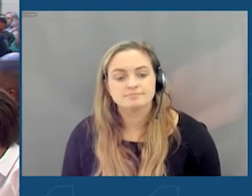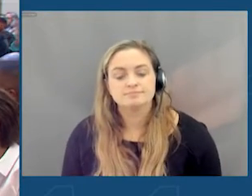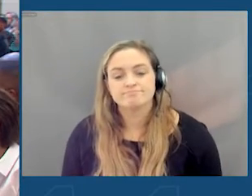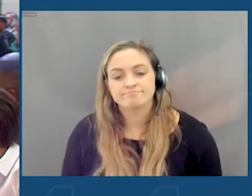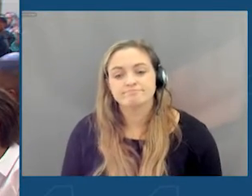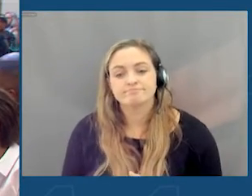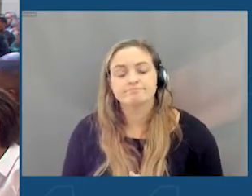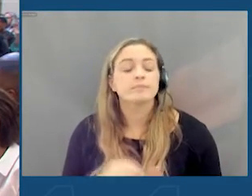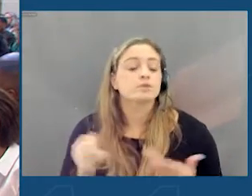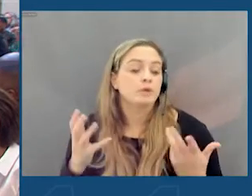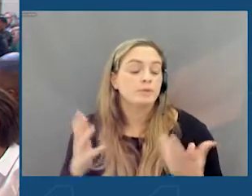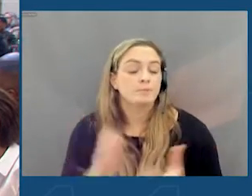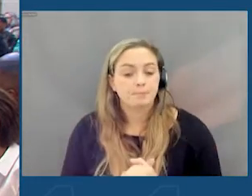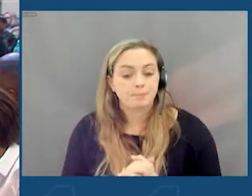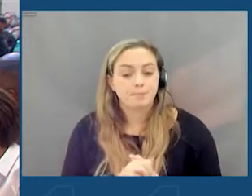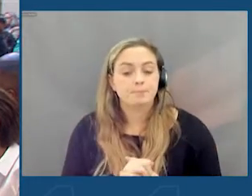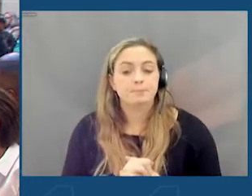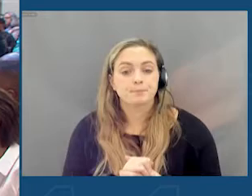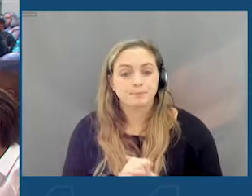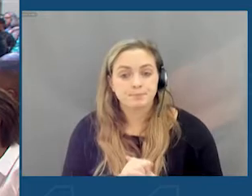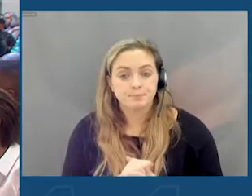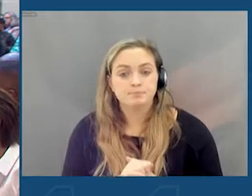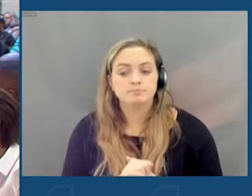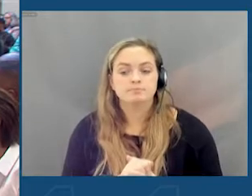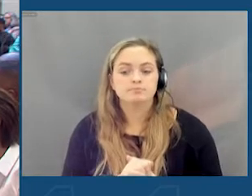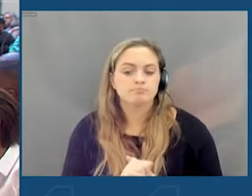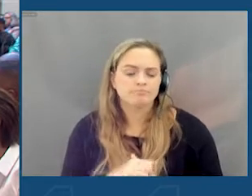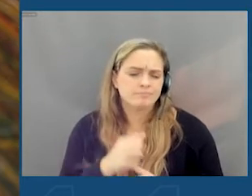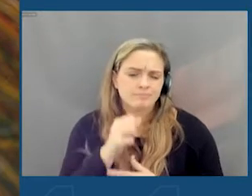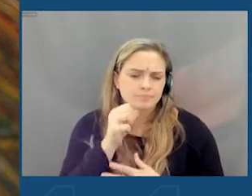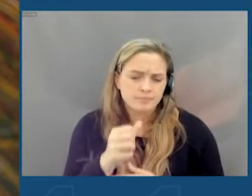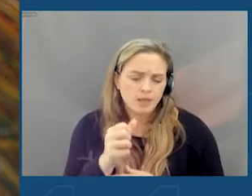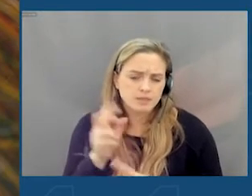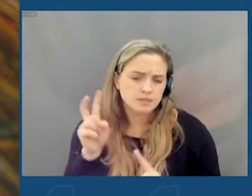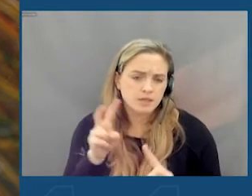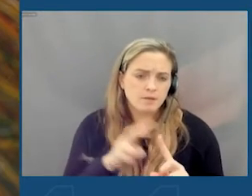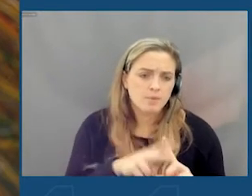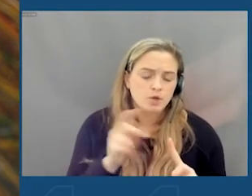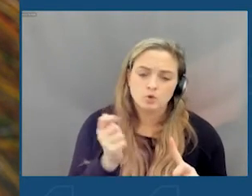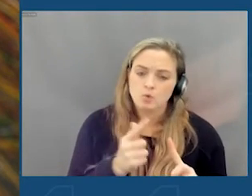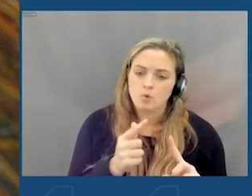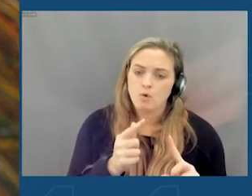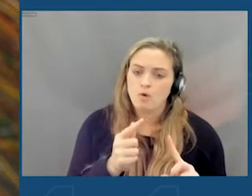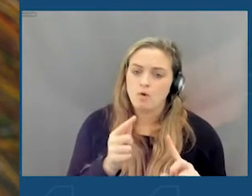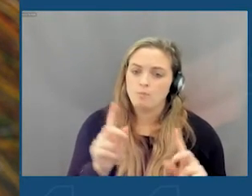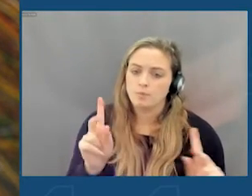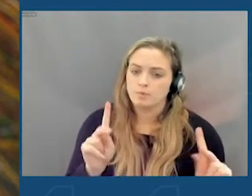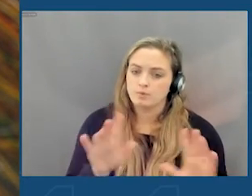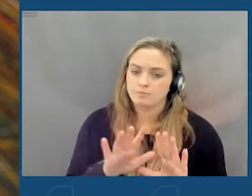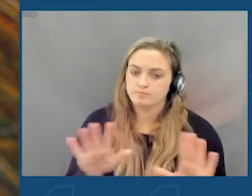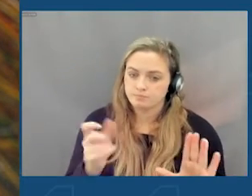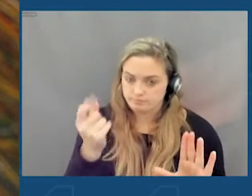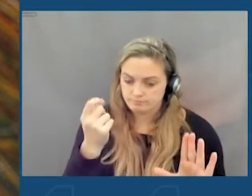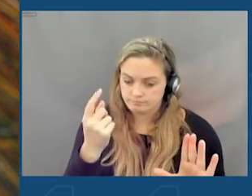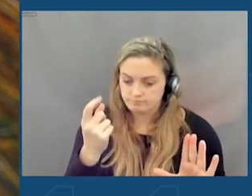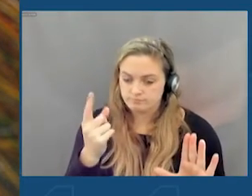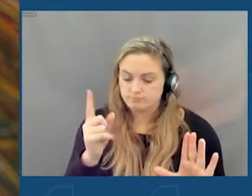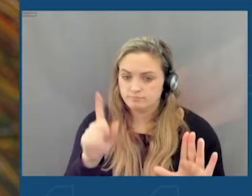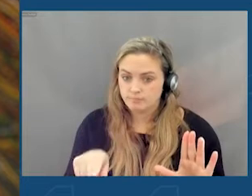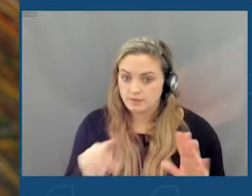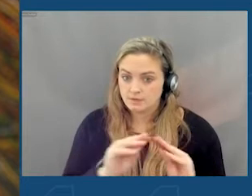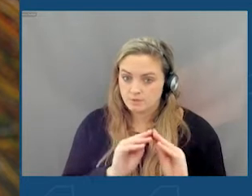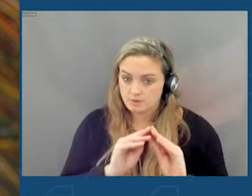Now, it doesn't apply to every conviction. Now, this is where we need to be the truth